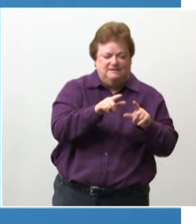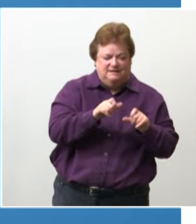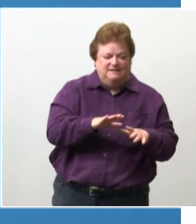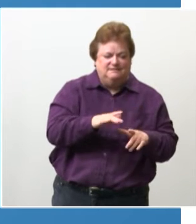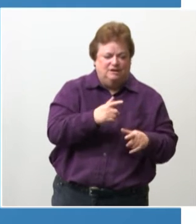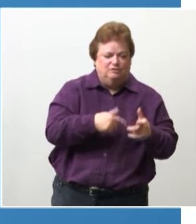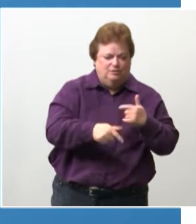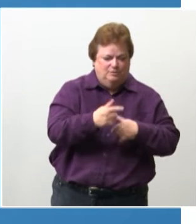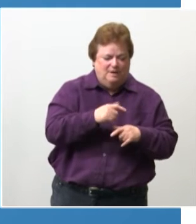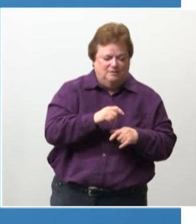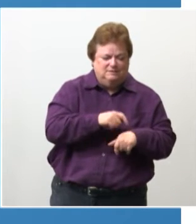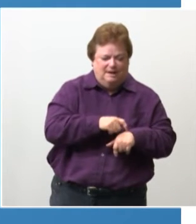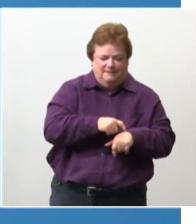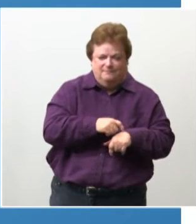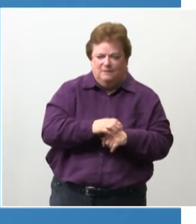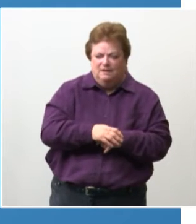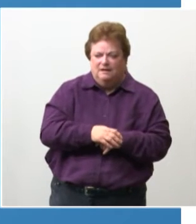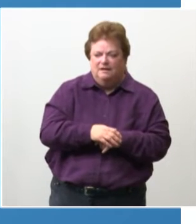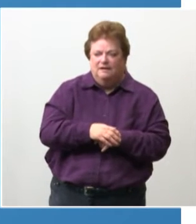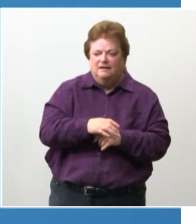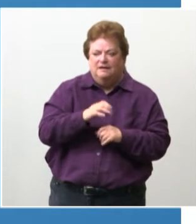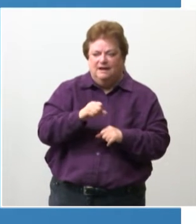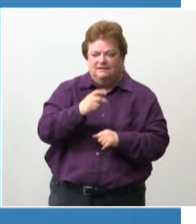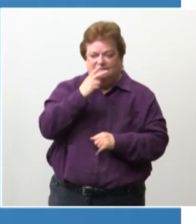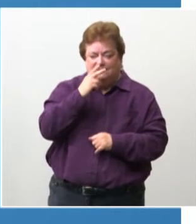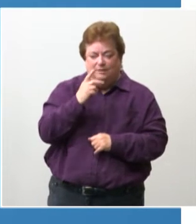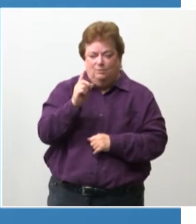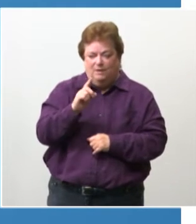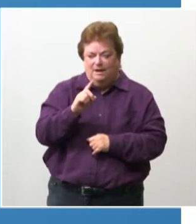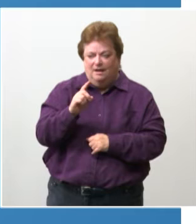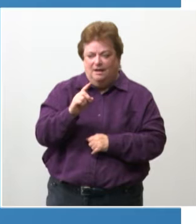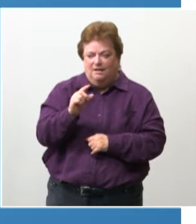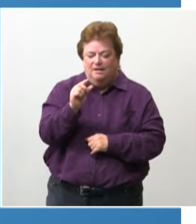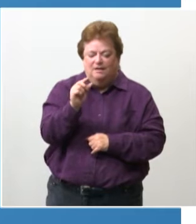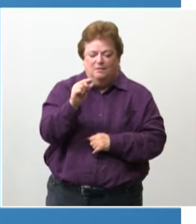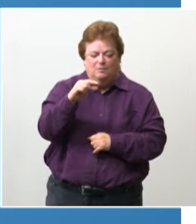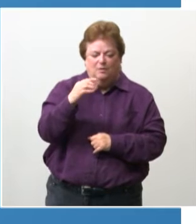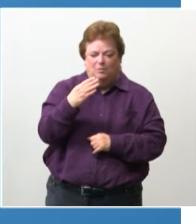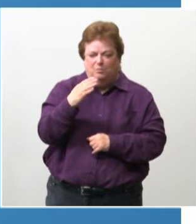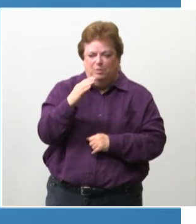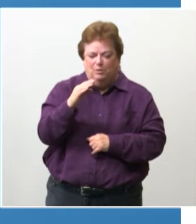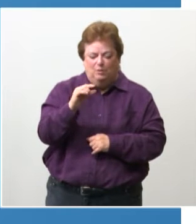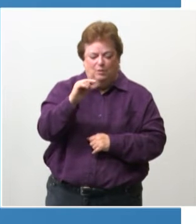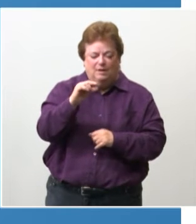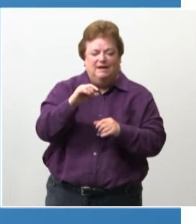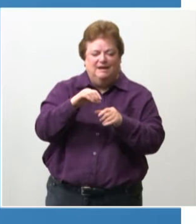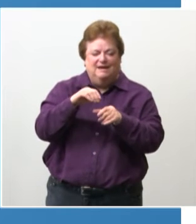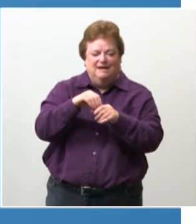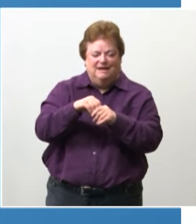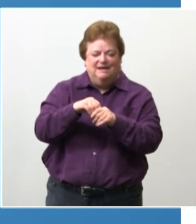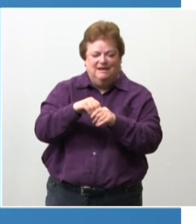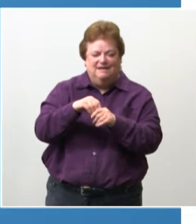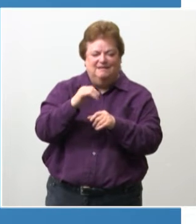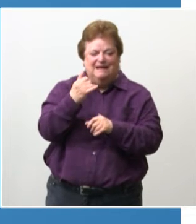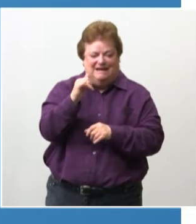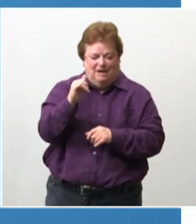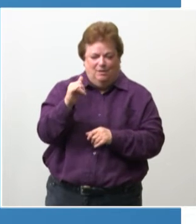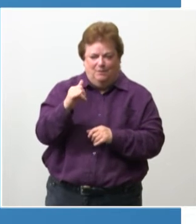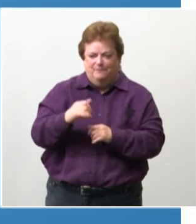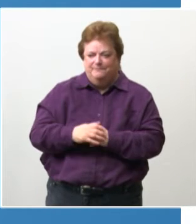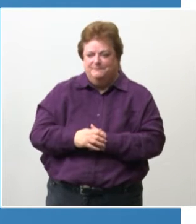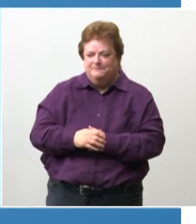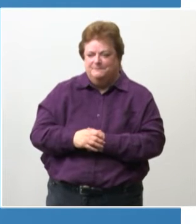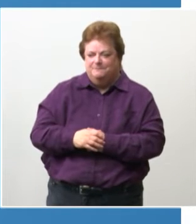turnaround. The position of the dial can be seen in yellow on this color gradient map by the blue square outlined in